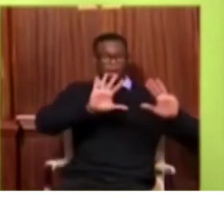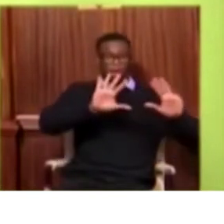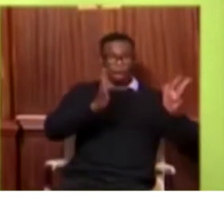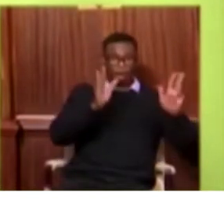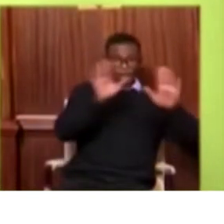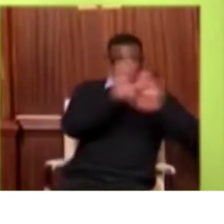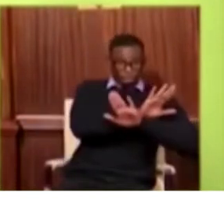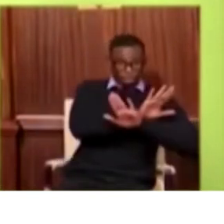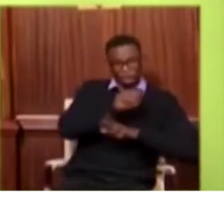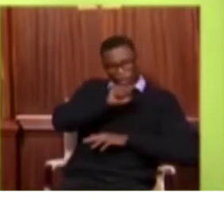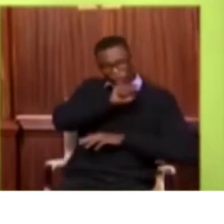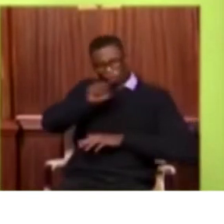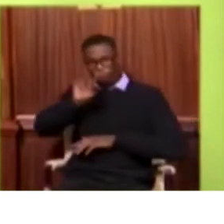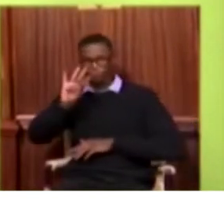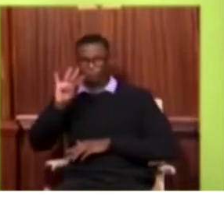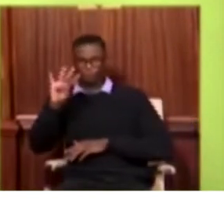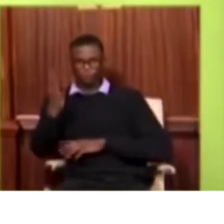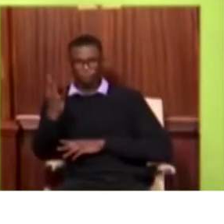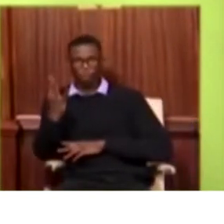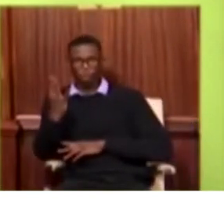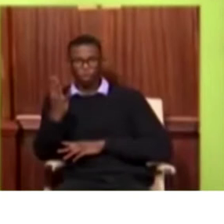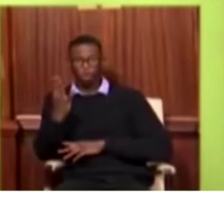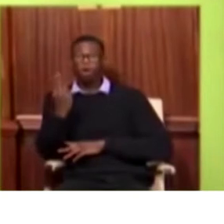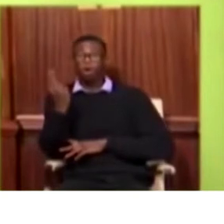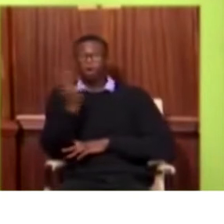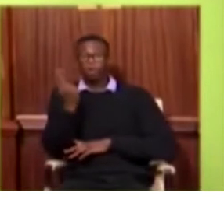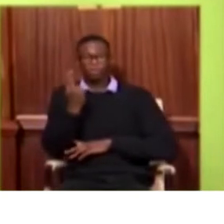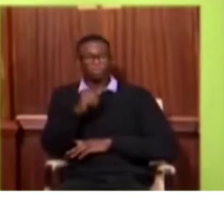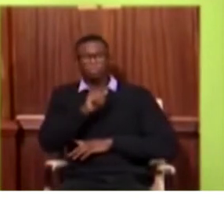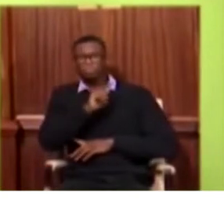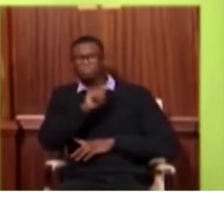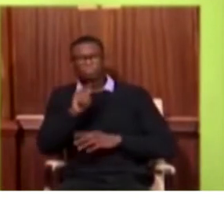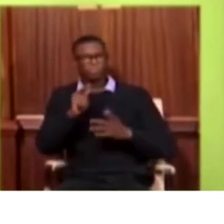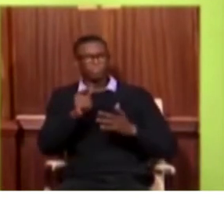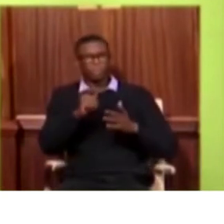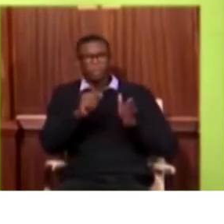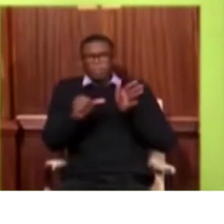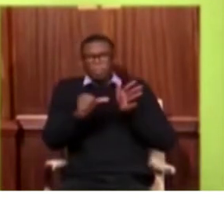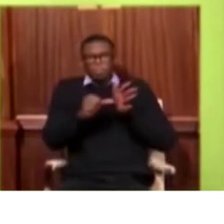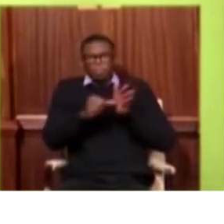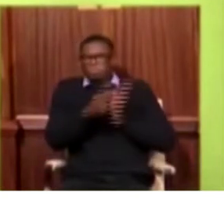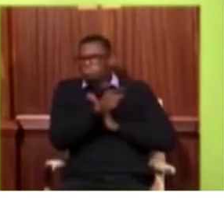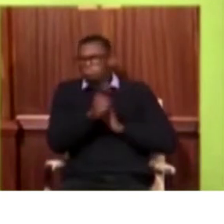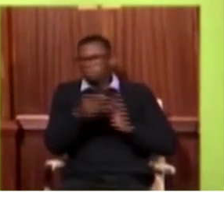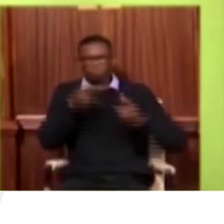a.m., and all non-essential establishments will need to close by 8 p.m.